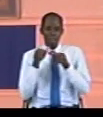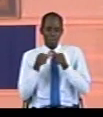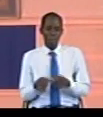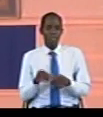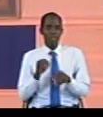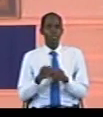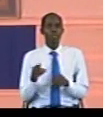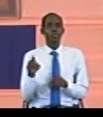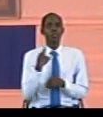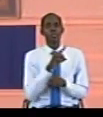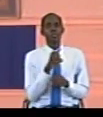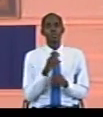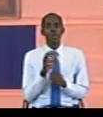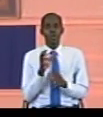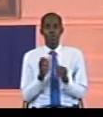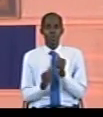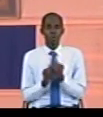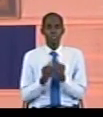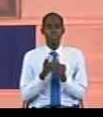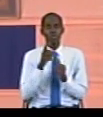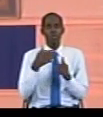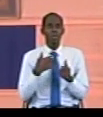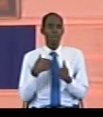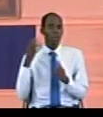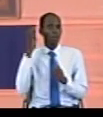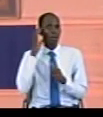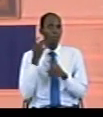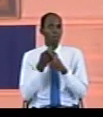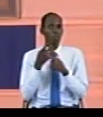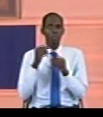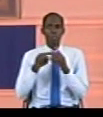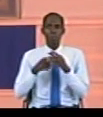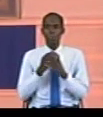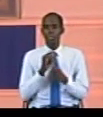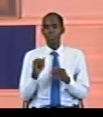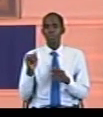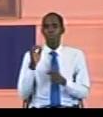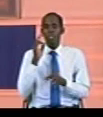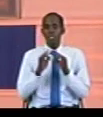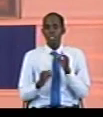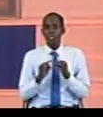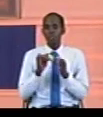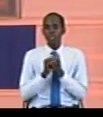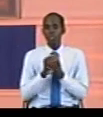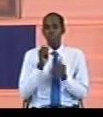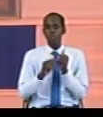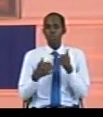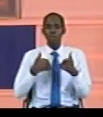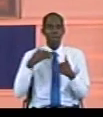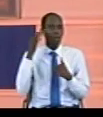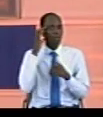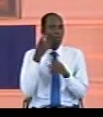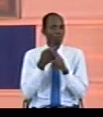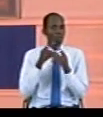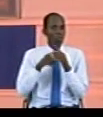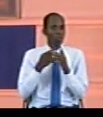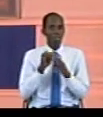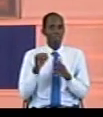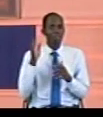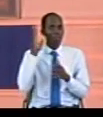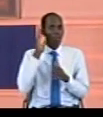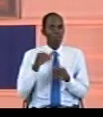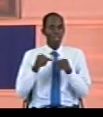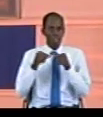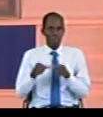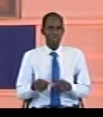in you. Which ye have heard from the beginning, if that which ye have heard from the beginning shall remain in you,